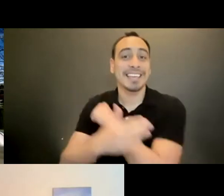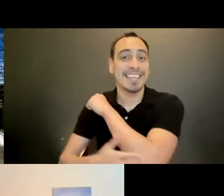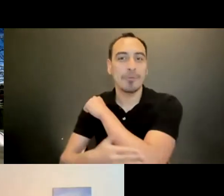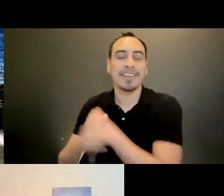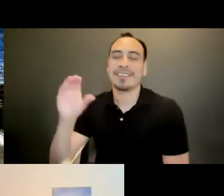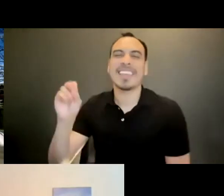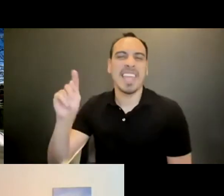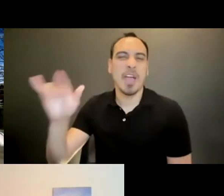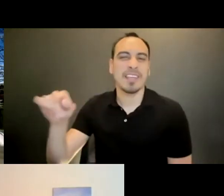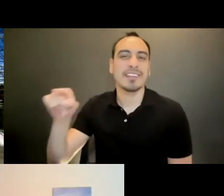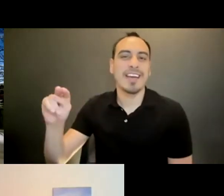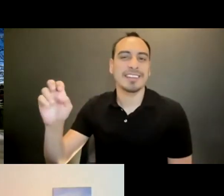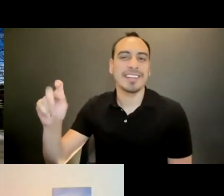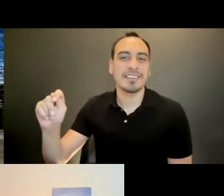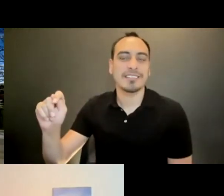COVID-19@saccounty.net. There's no dash there.